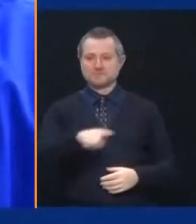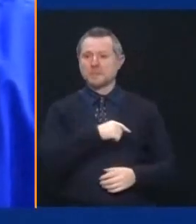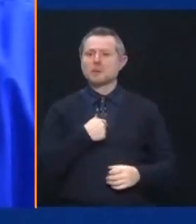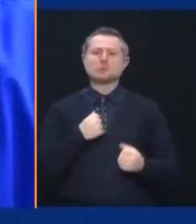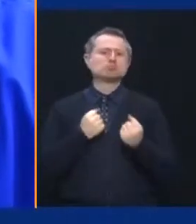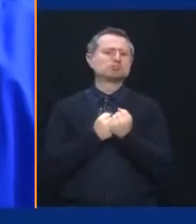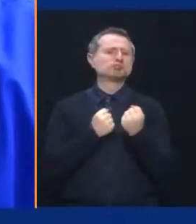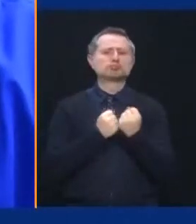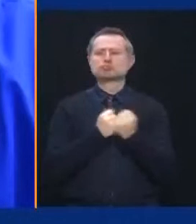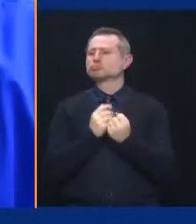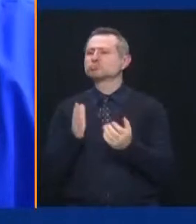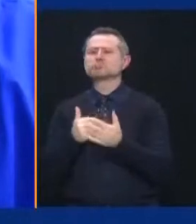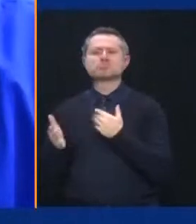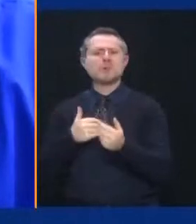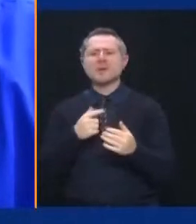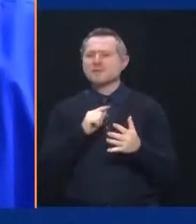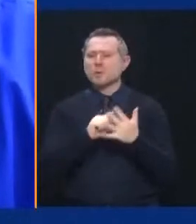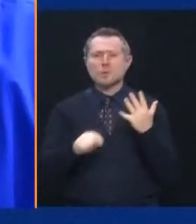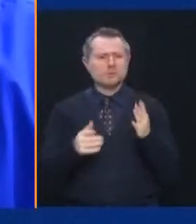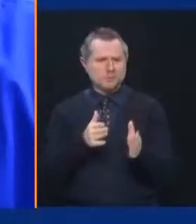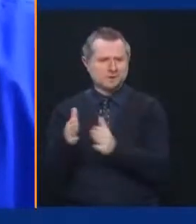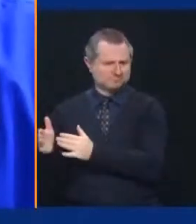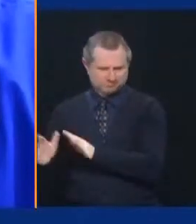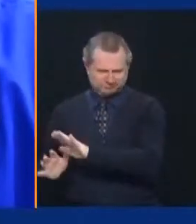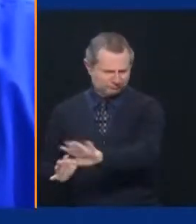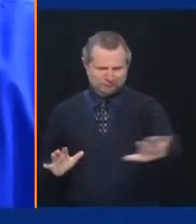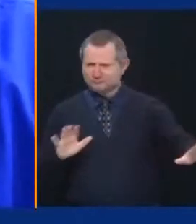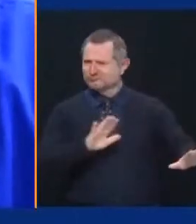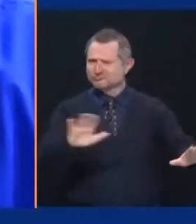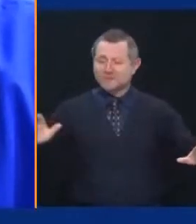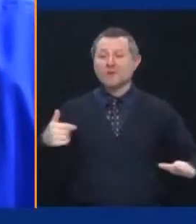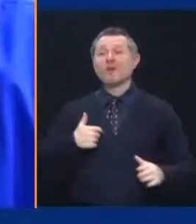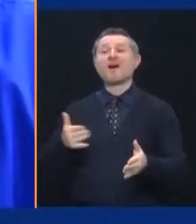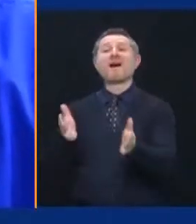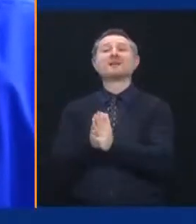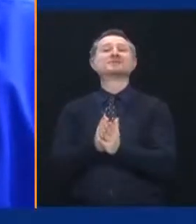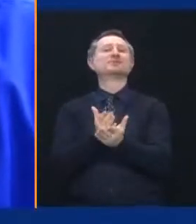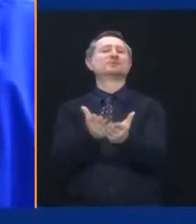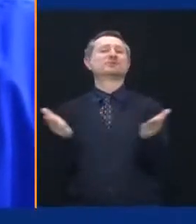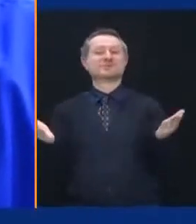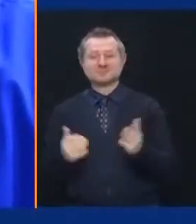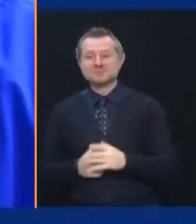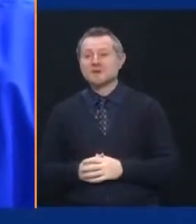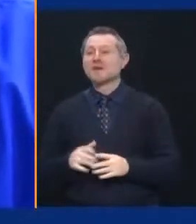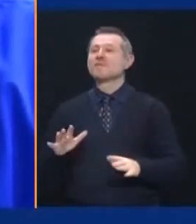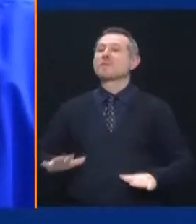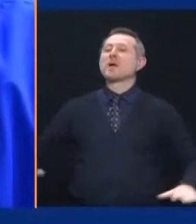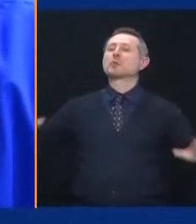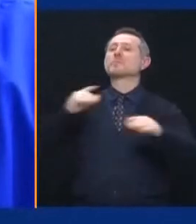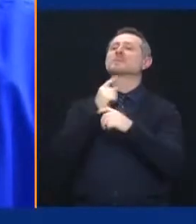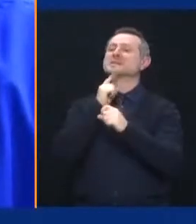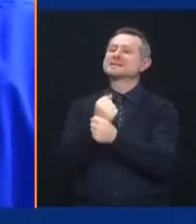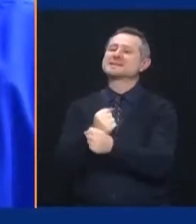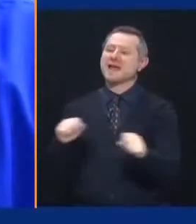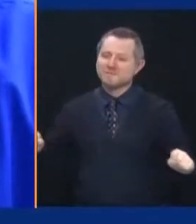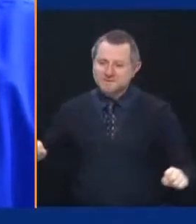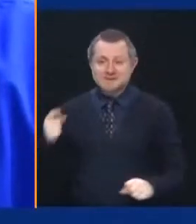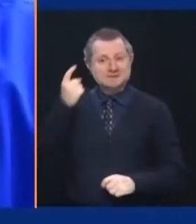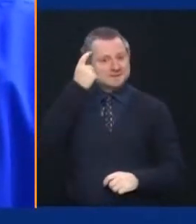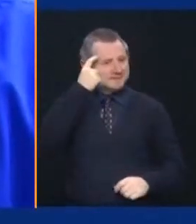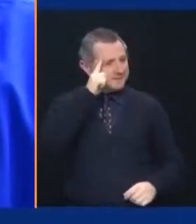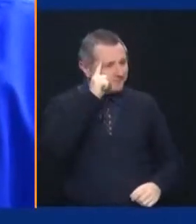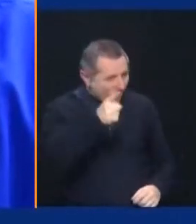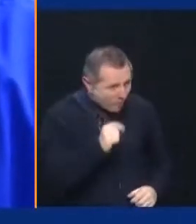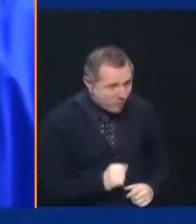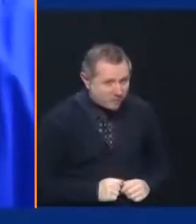can. And I ask them to be safe, be smart, and most importantly,